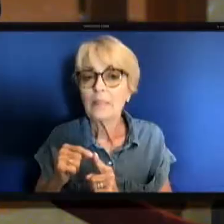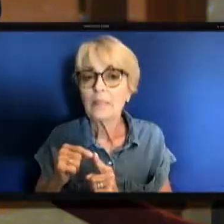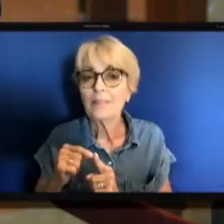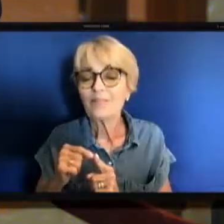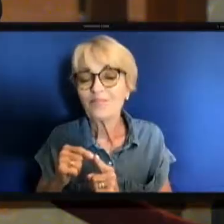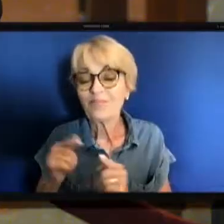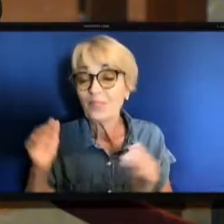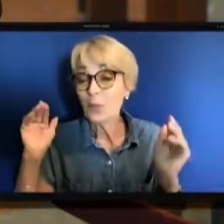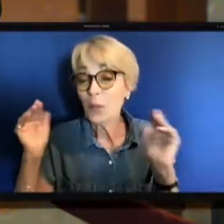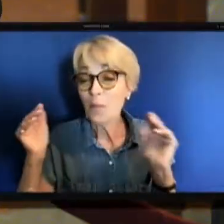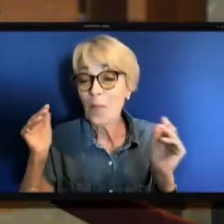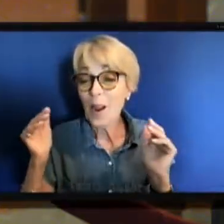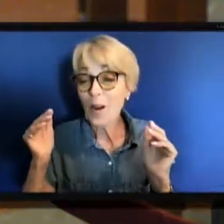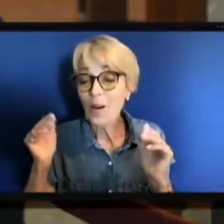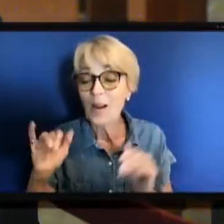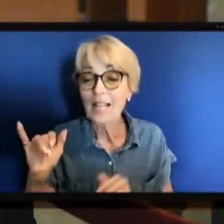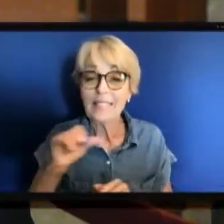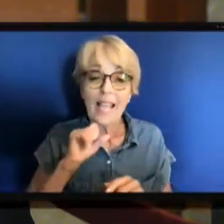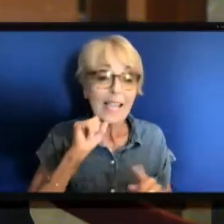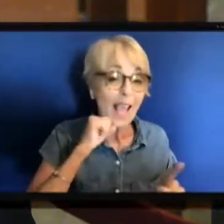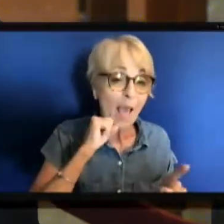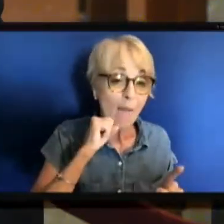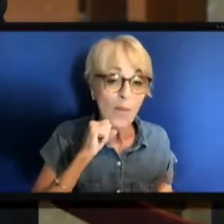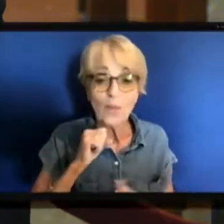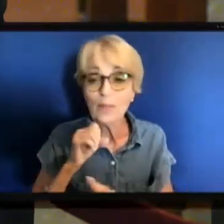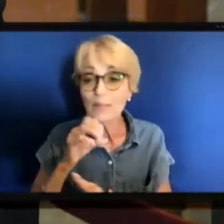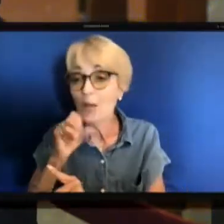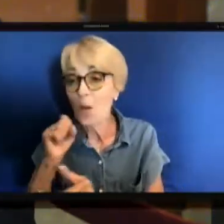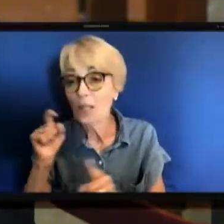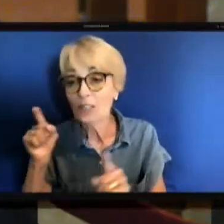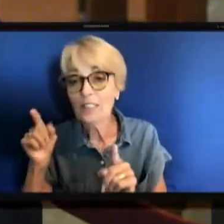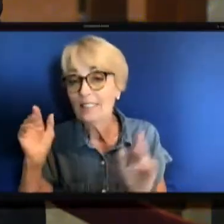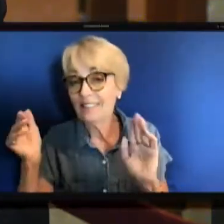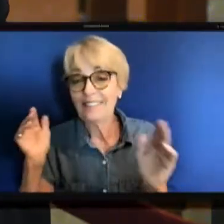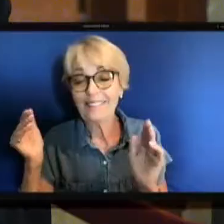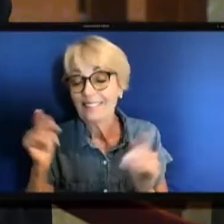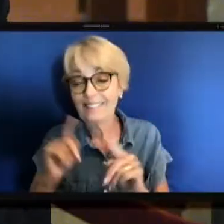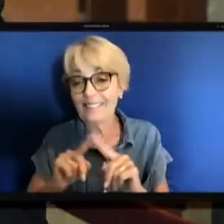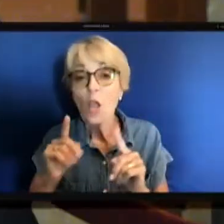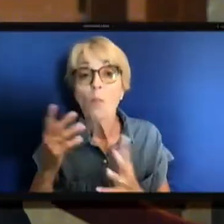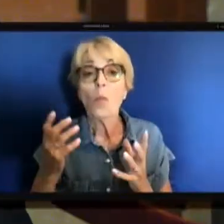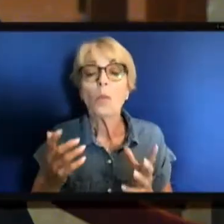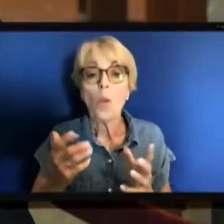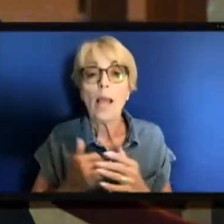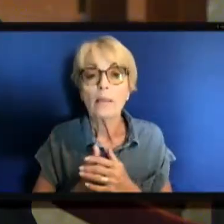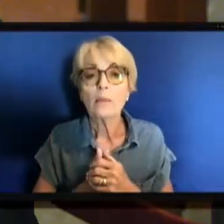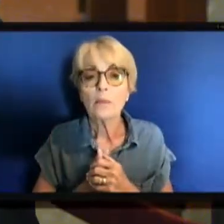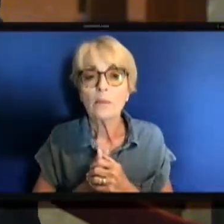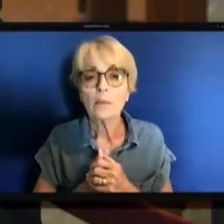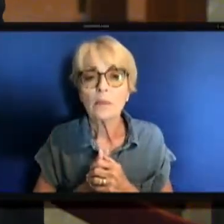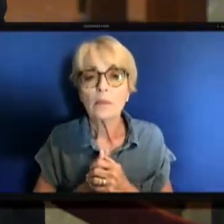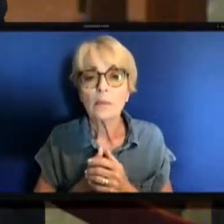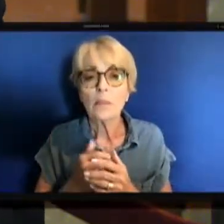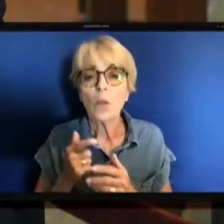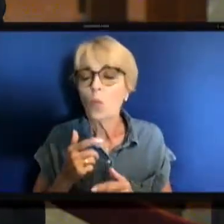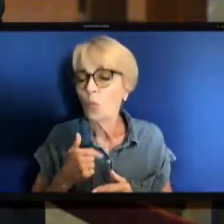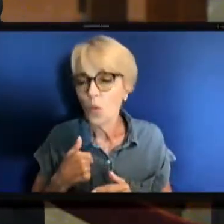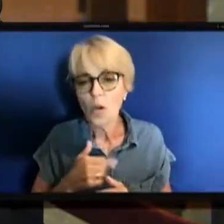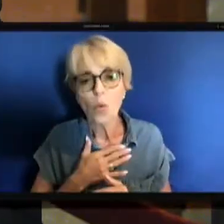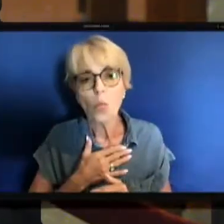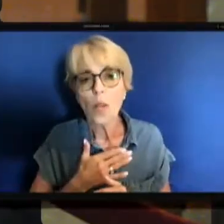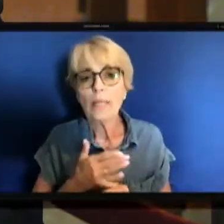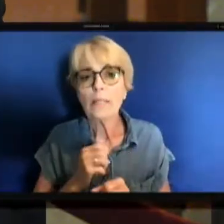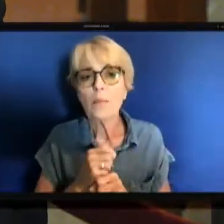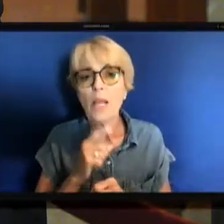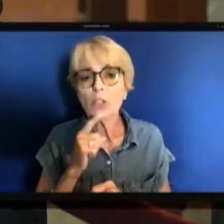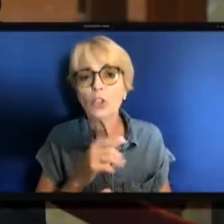at that point to look at the other responses. But we do want to we are perfectly willing to ensure that council knows who the other